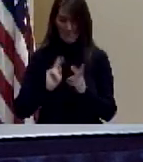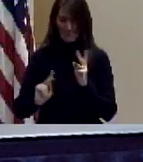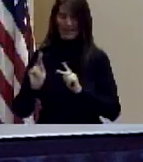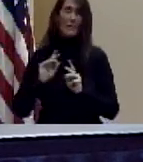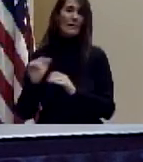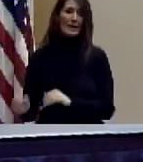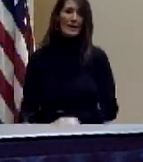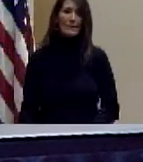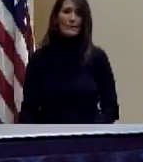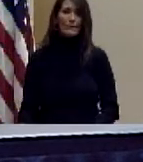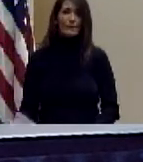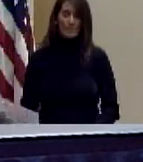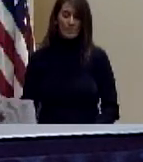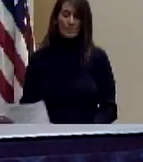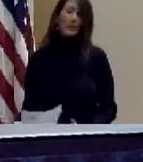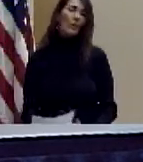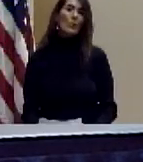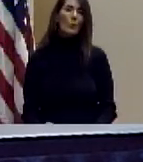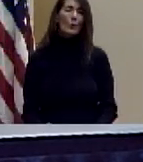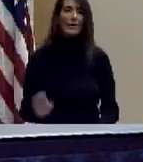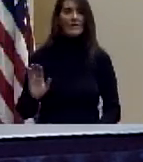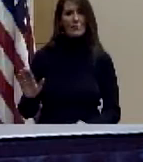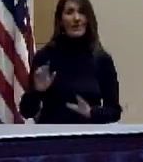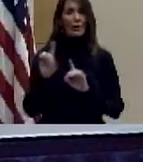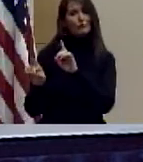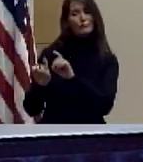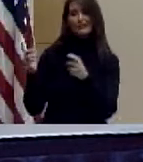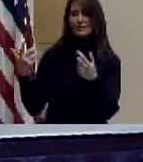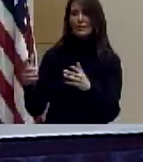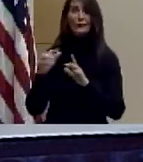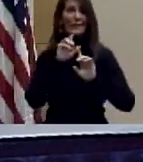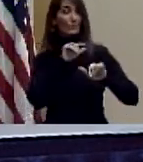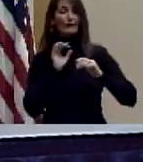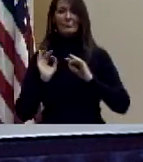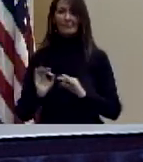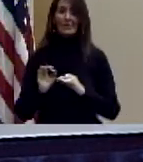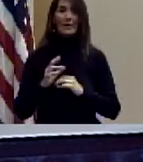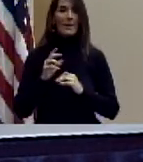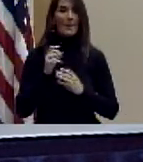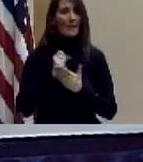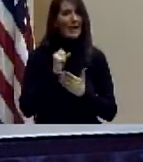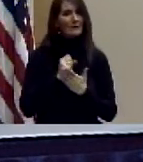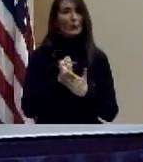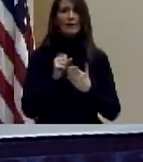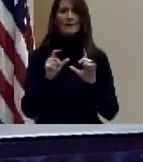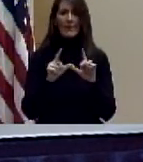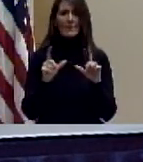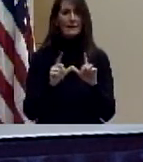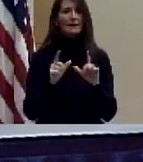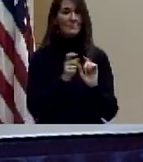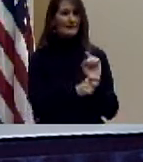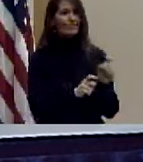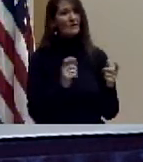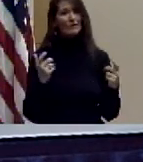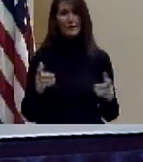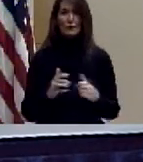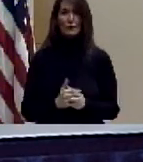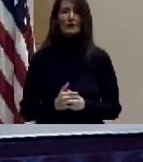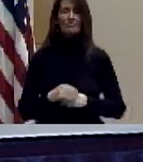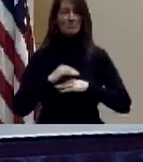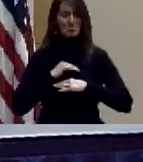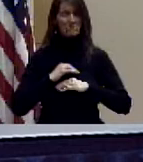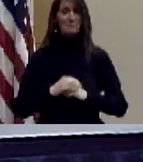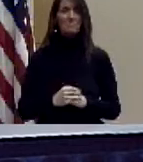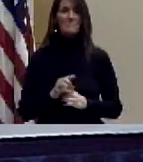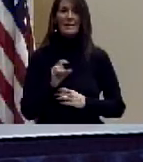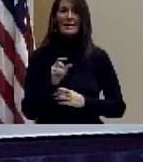leave with their questions answered, problems solved, passports and licenses issued. Dan, no